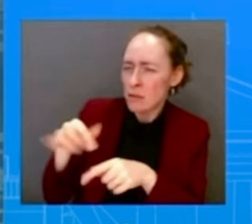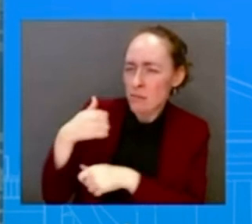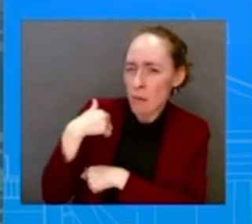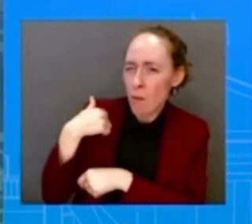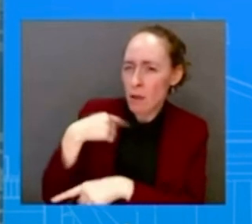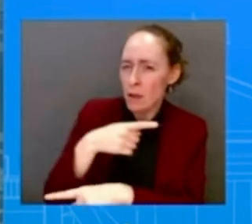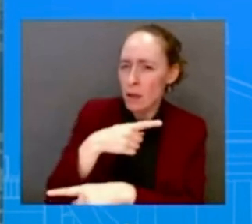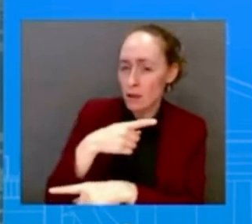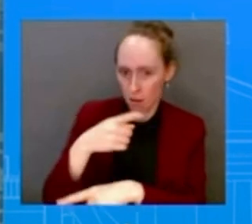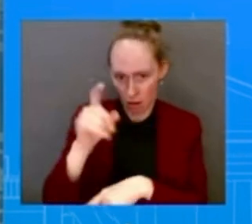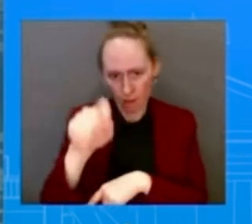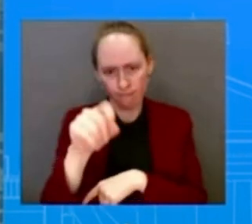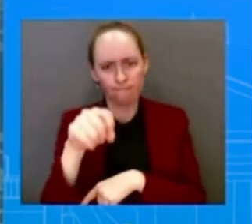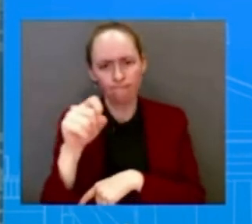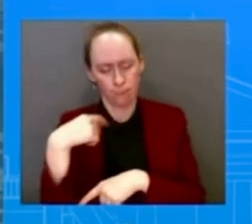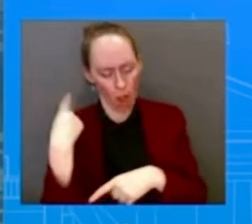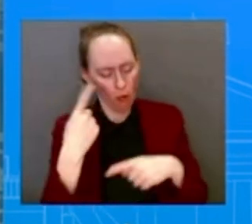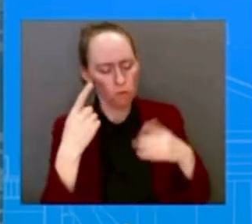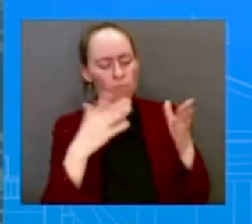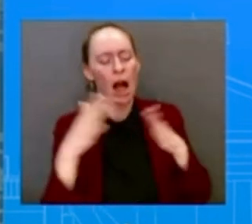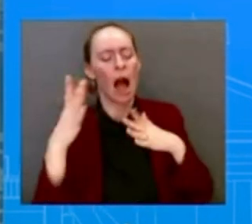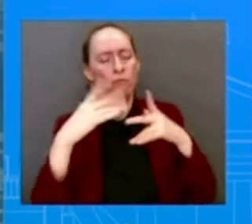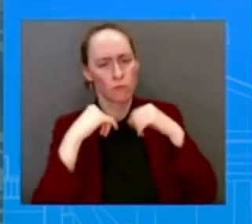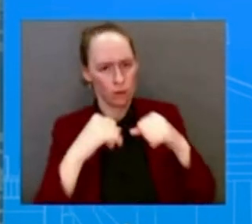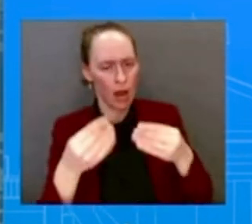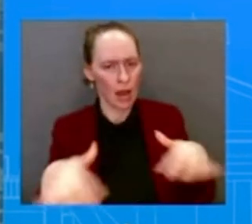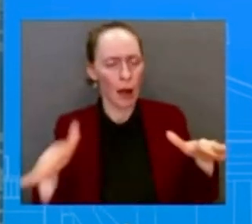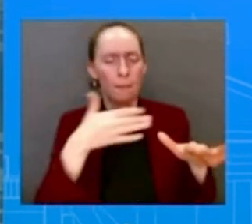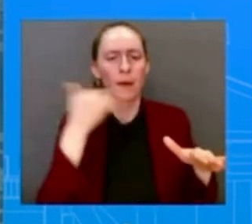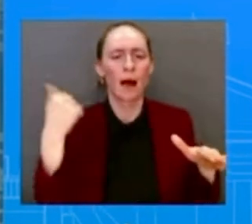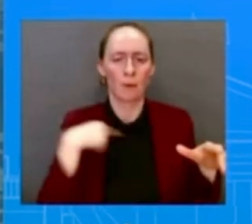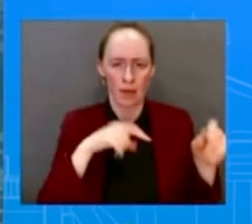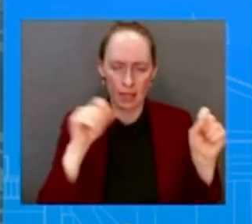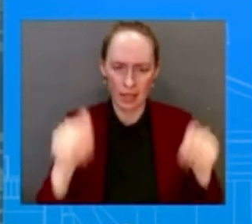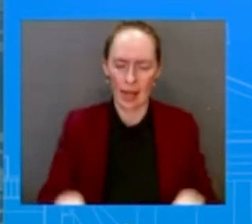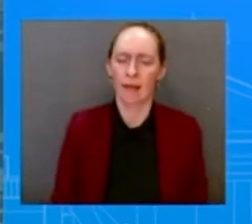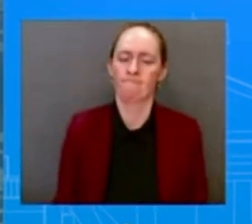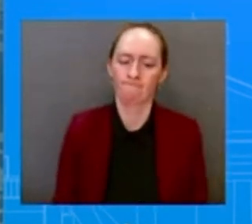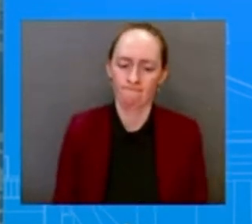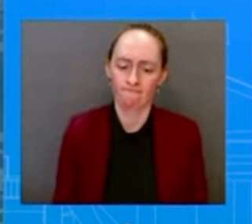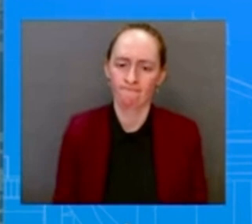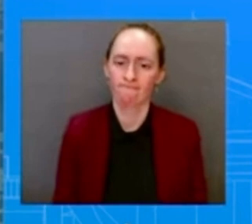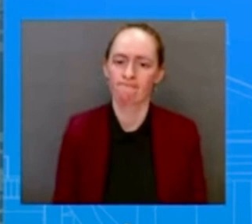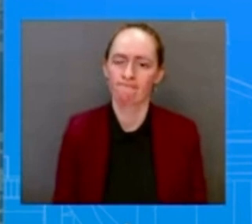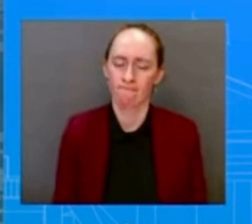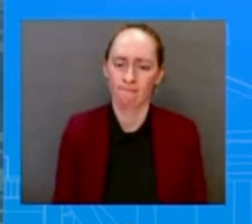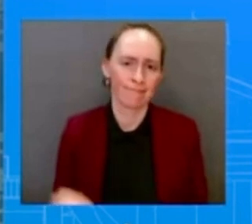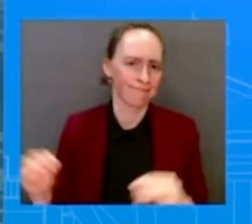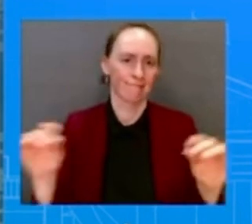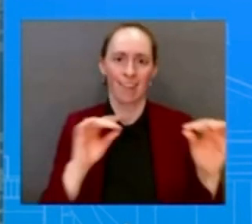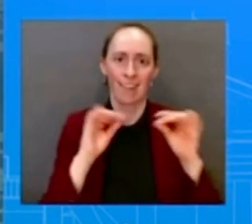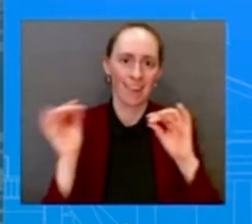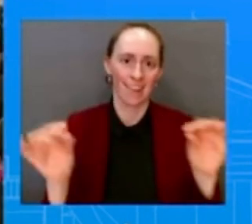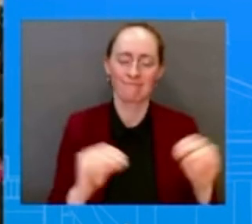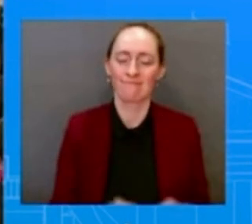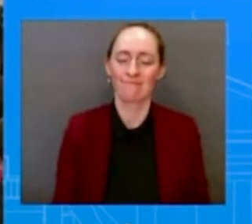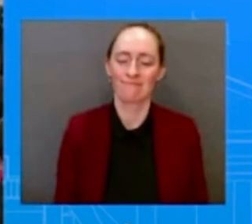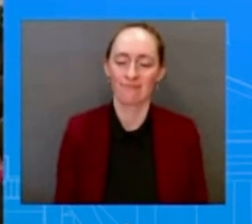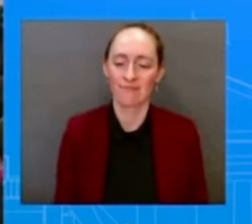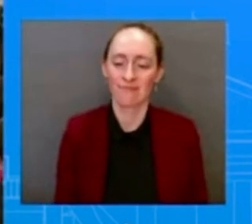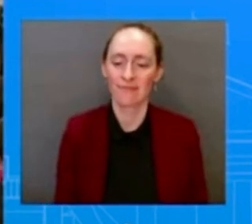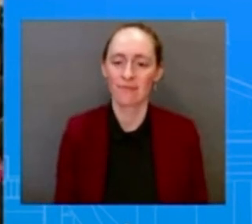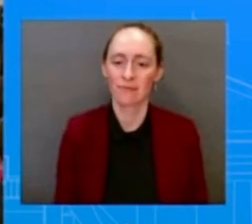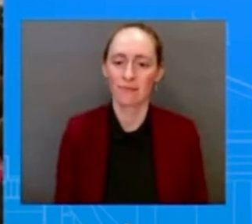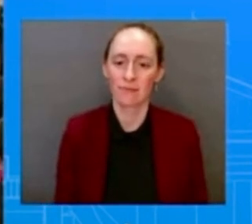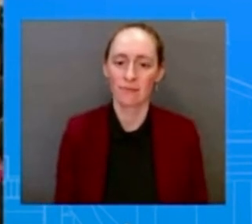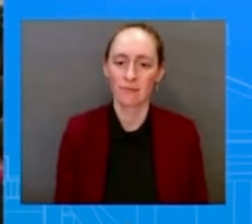Thanks, Corrine. Thanks, Admiral. So, thank you, Corrine. Admiral, just real quick, is there a timeline for recovery of this object? You'd have to talk